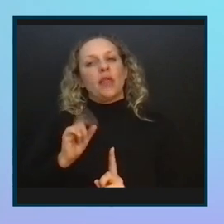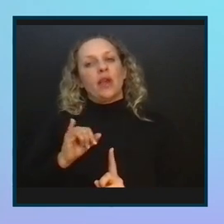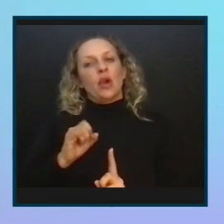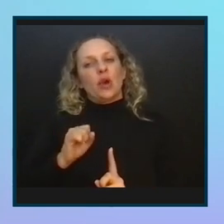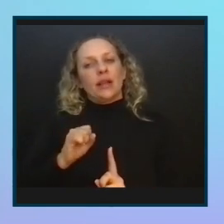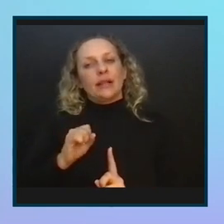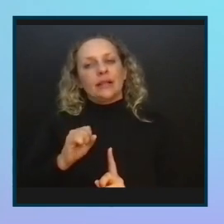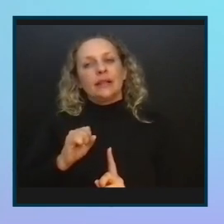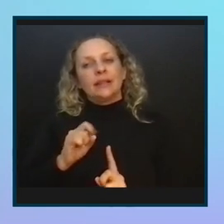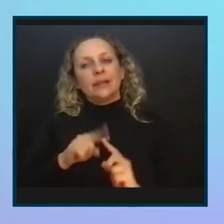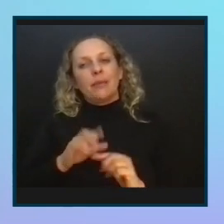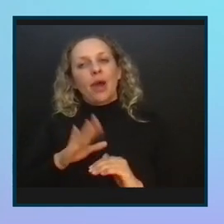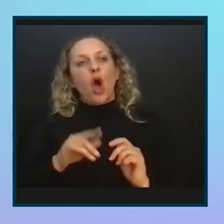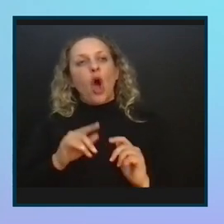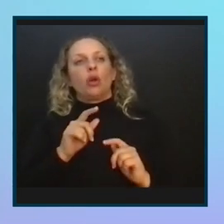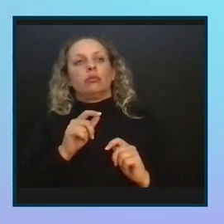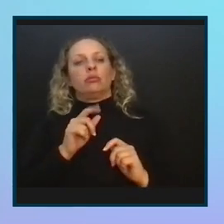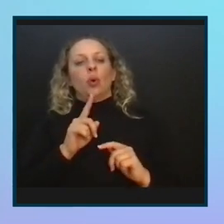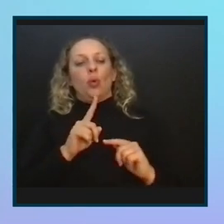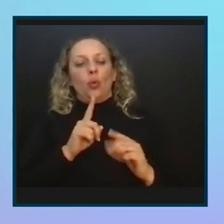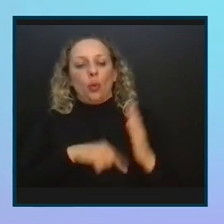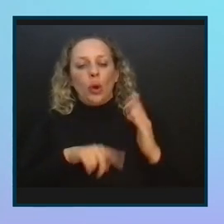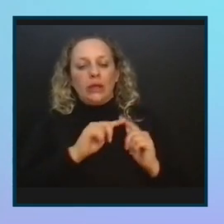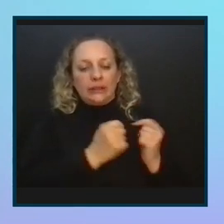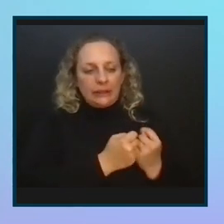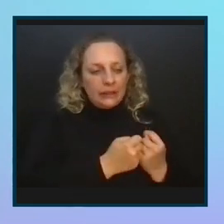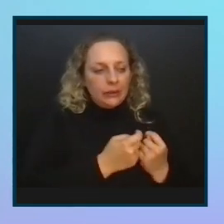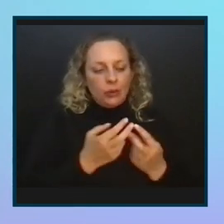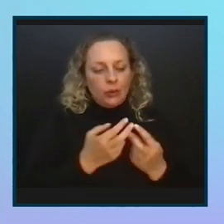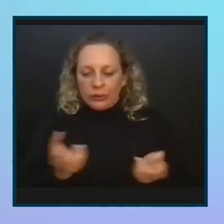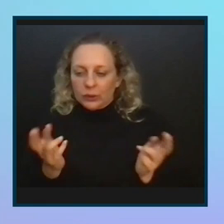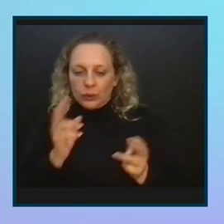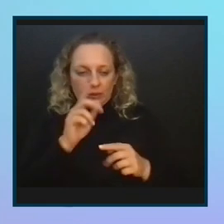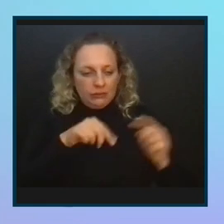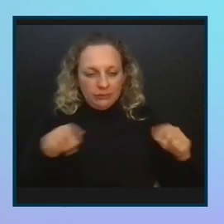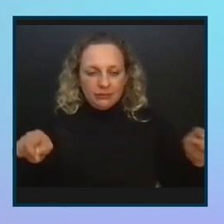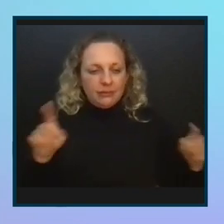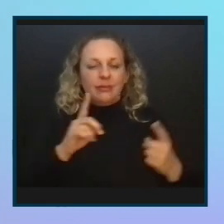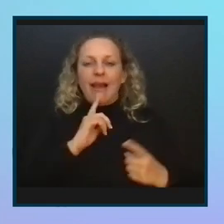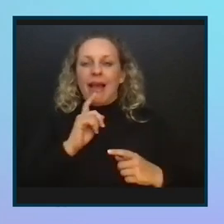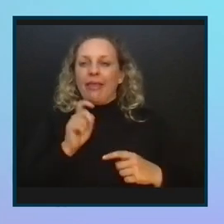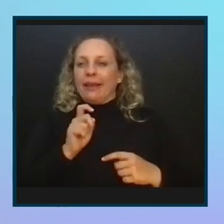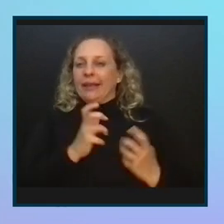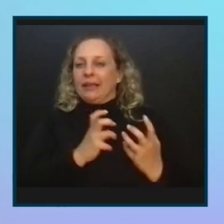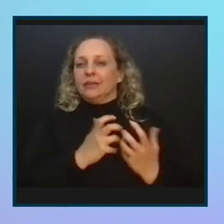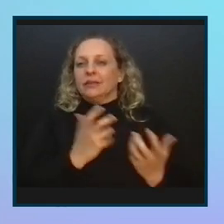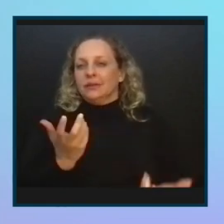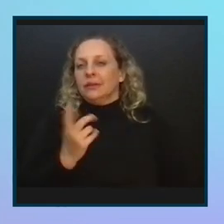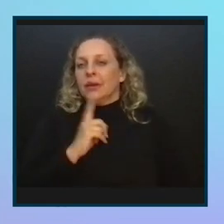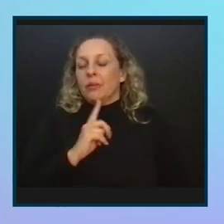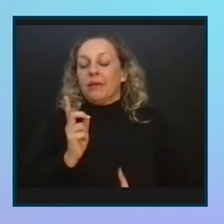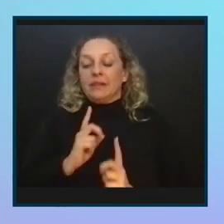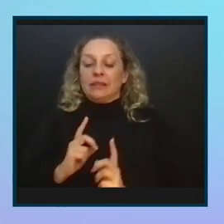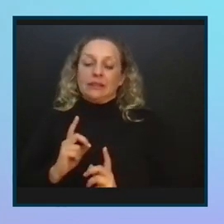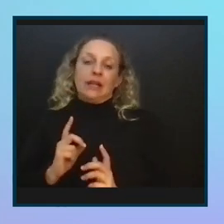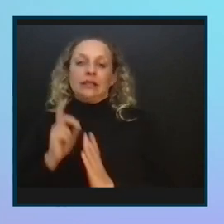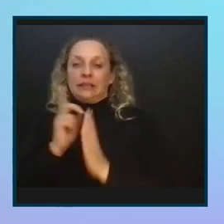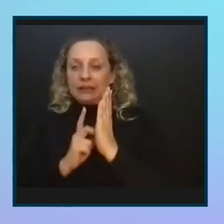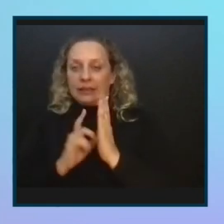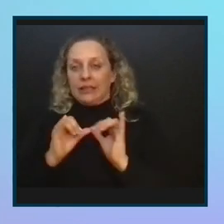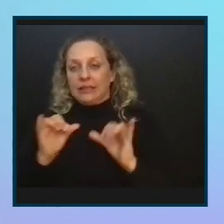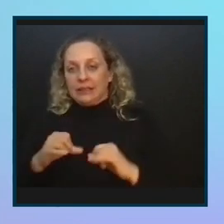It differs depending on what teams have what resources and the needs there. But from a design system point of